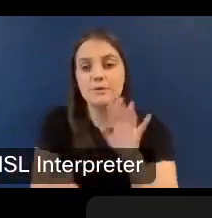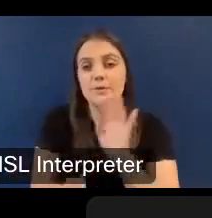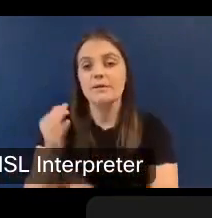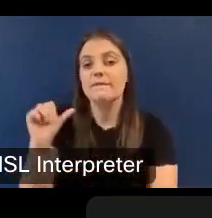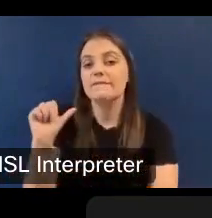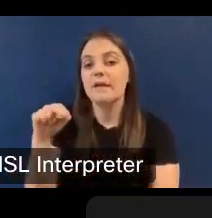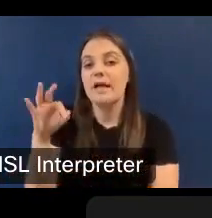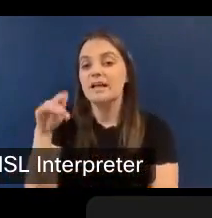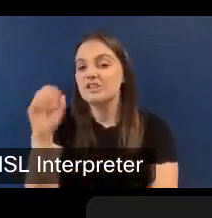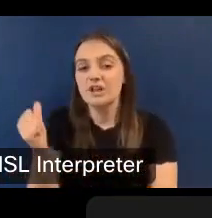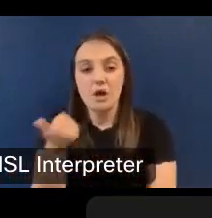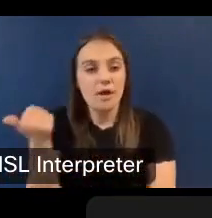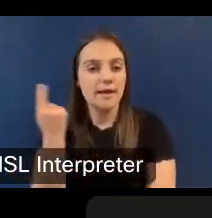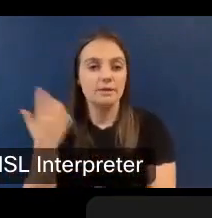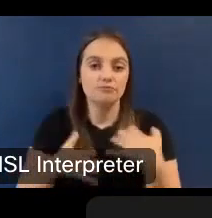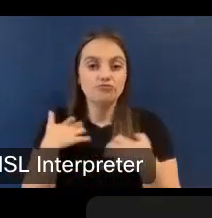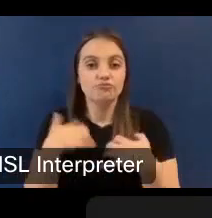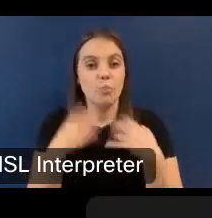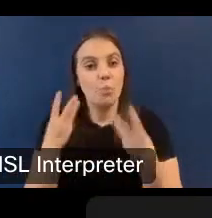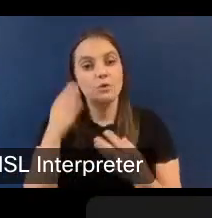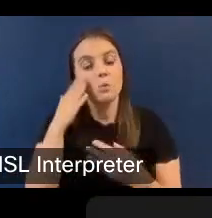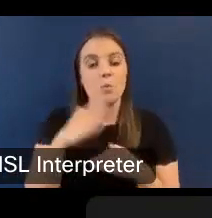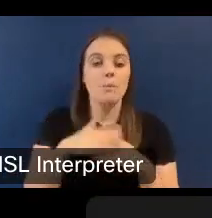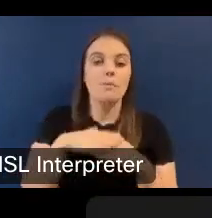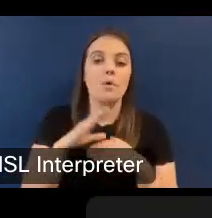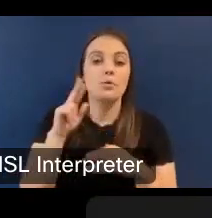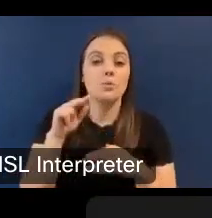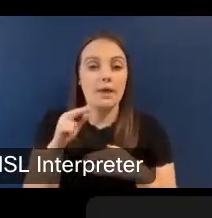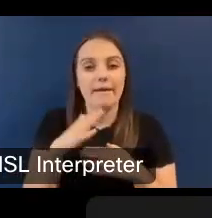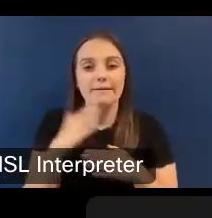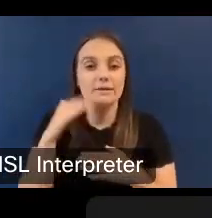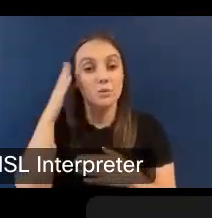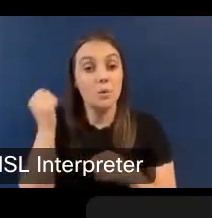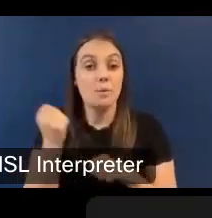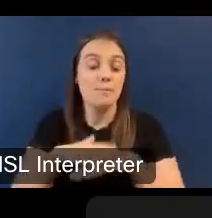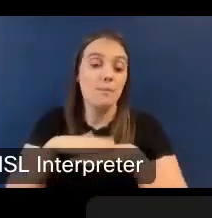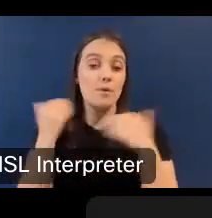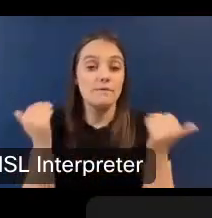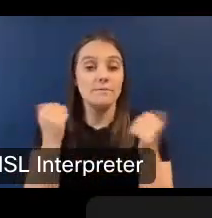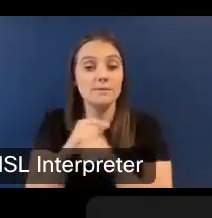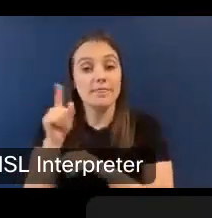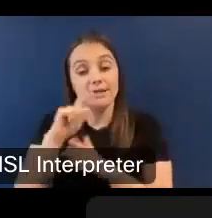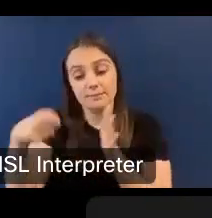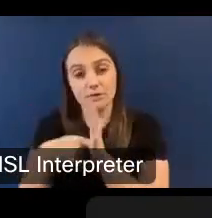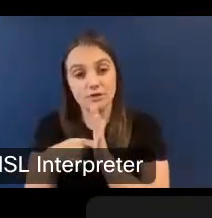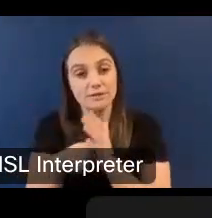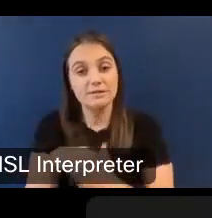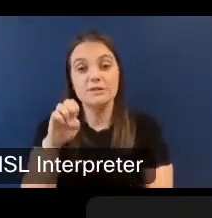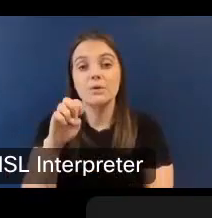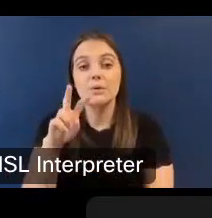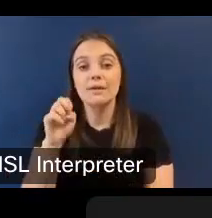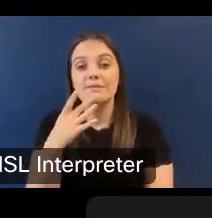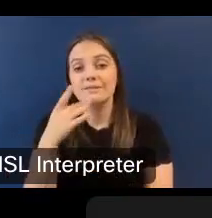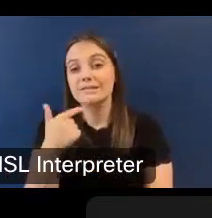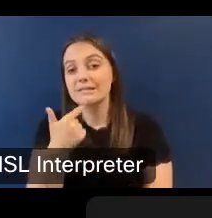on this webinar is interested in learning more about that, we can signpost you to more information on that specific project. And Eve, coming back to you again,